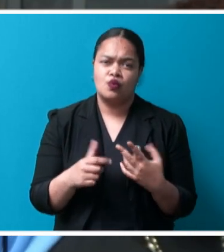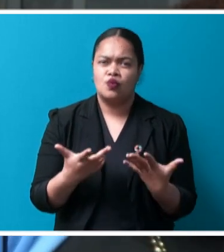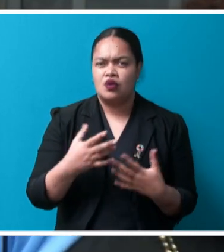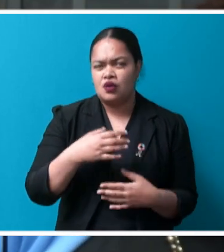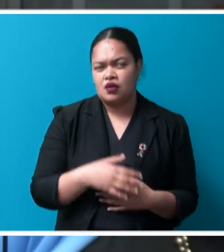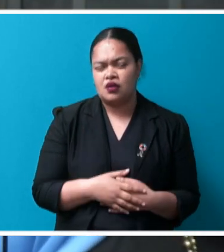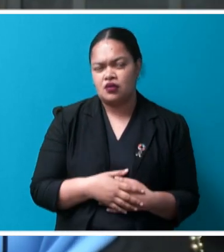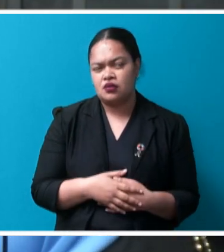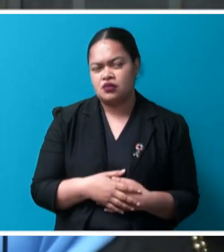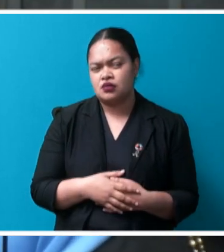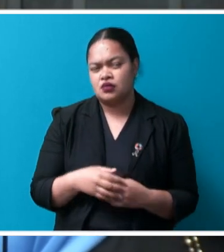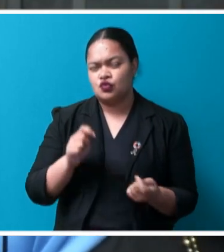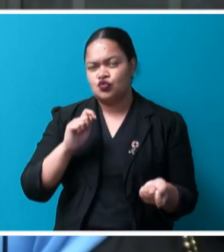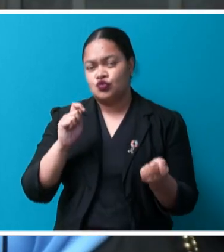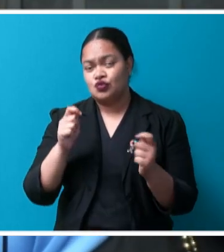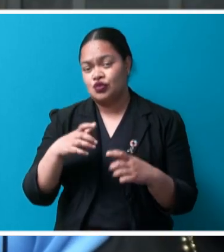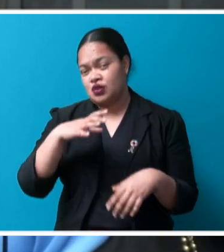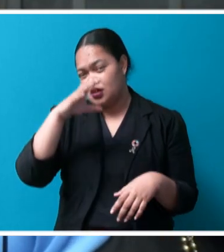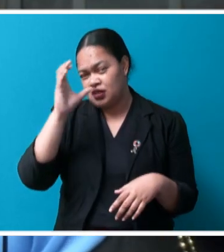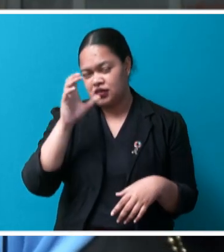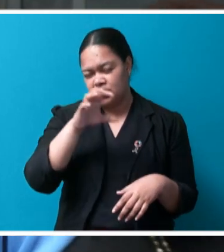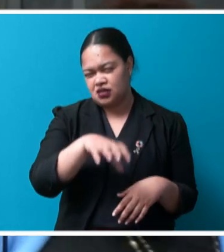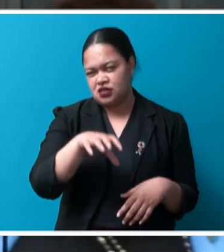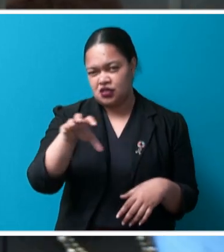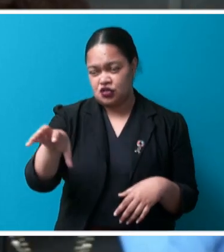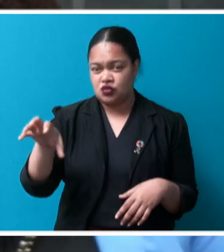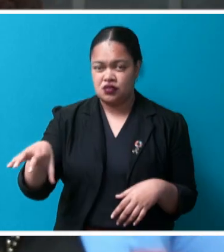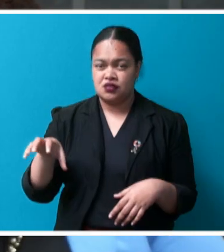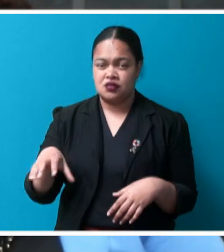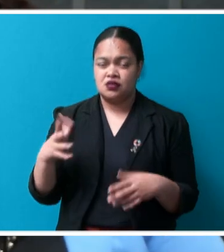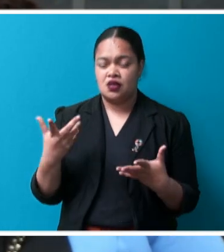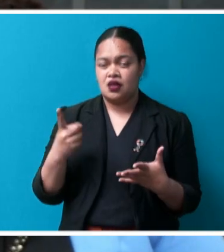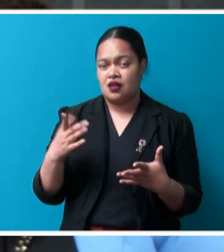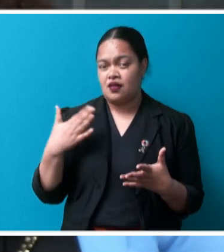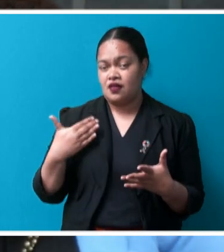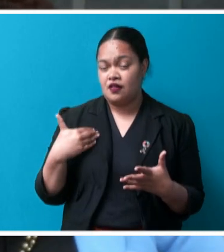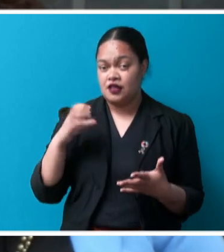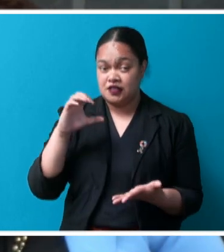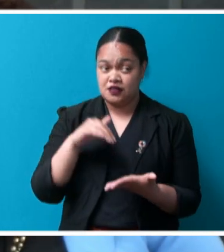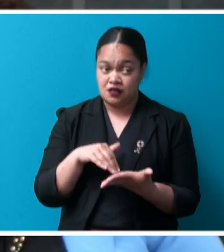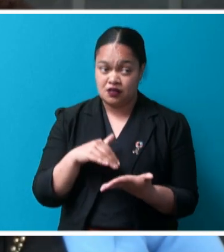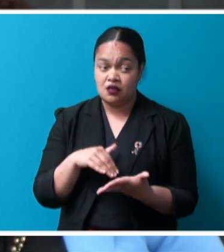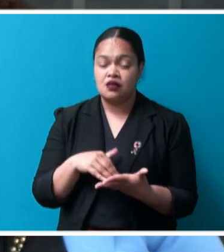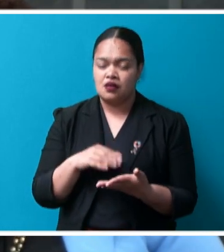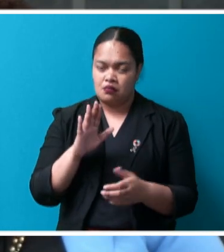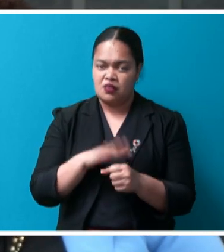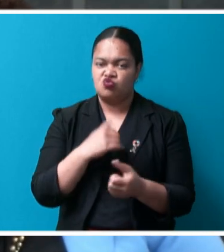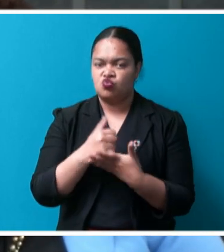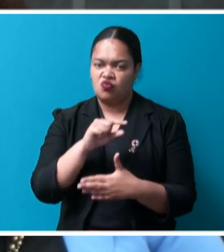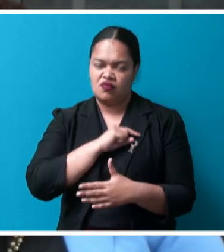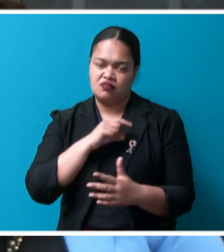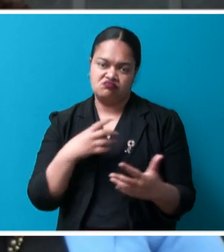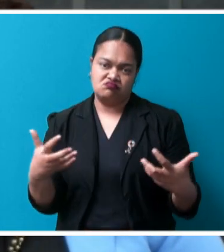health centres, there are certain criteria that must be met in terms of ensuring that a nursing